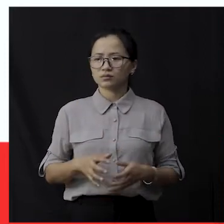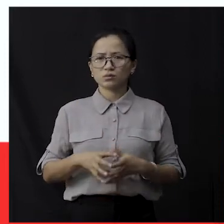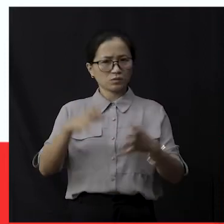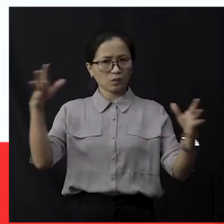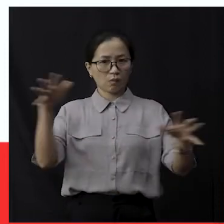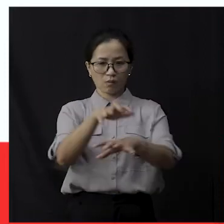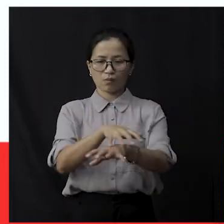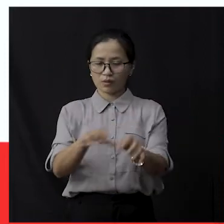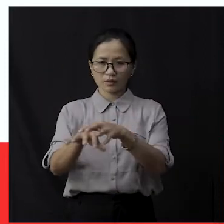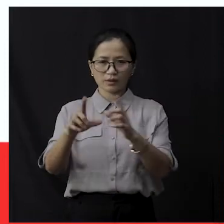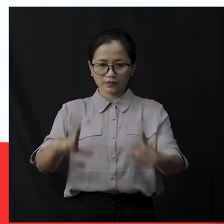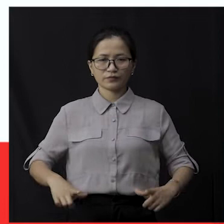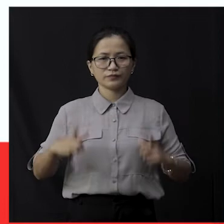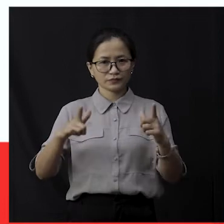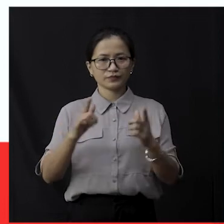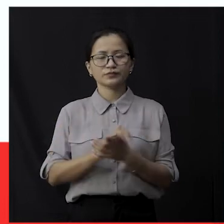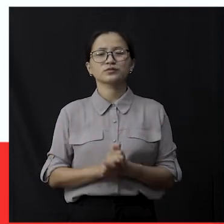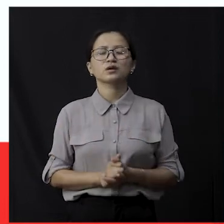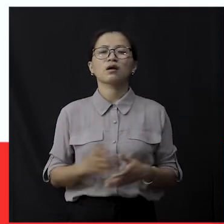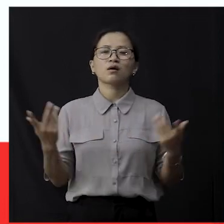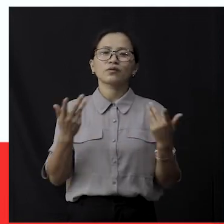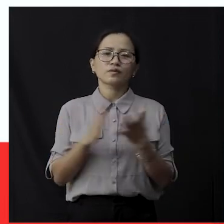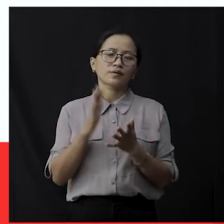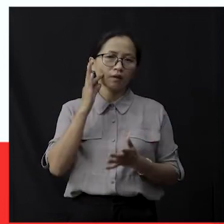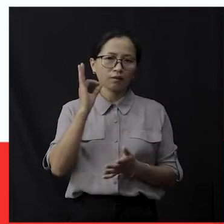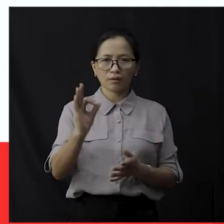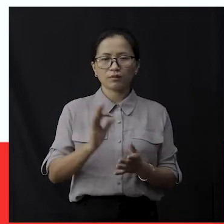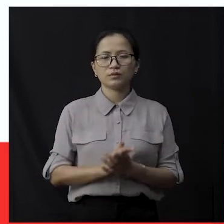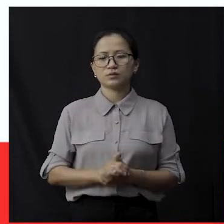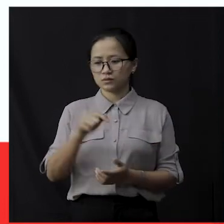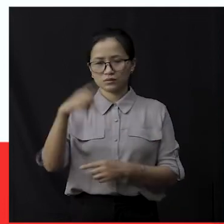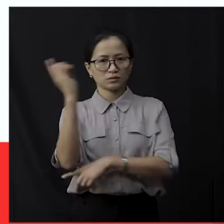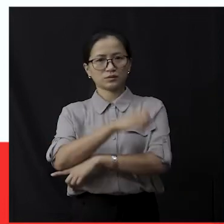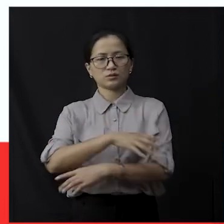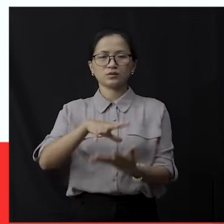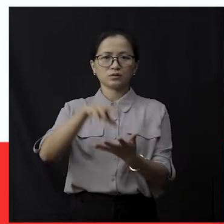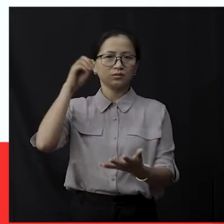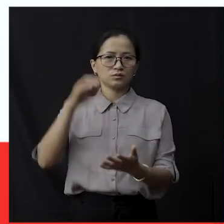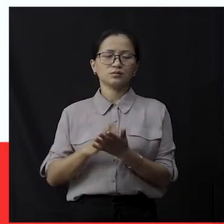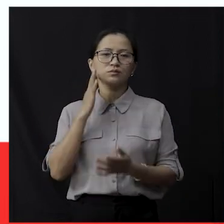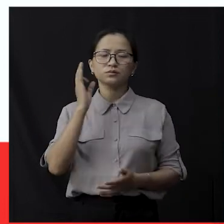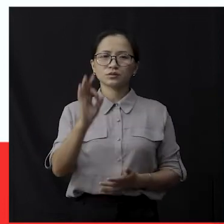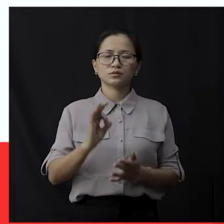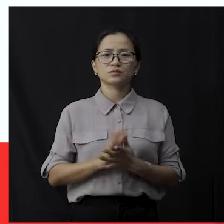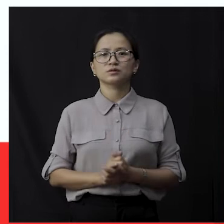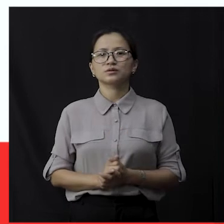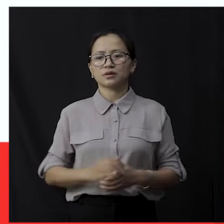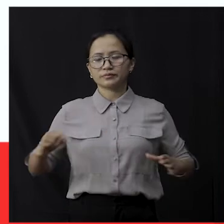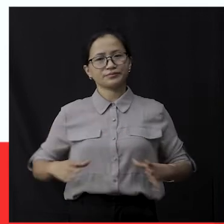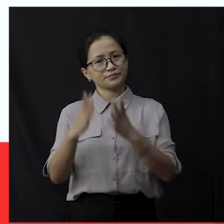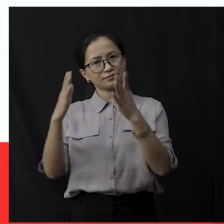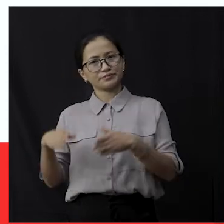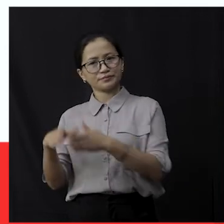wildlife, the wild animals, how they are important. Today we have also learned the importance of